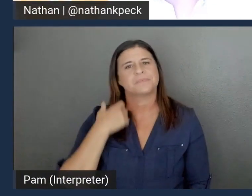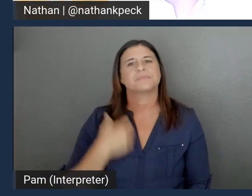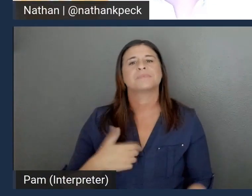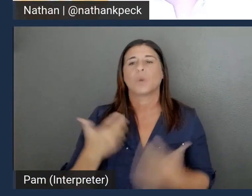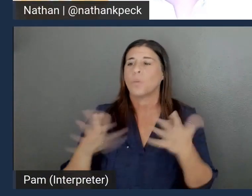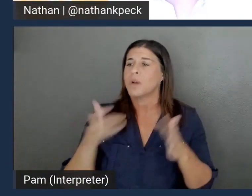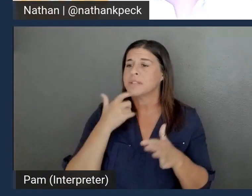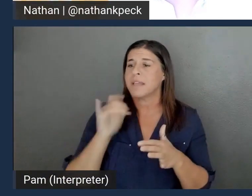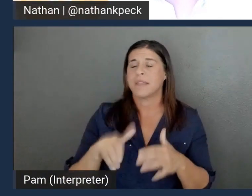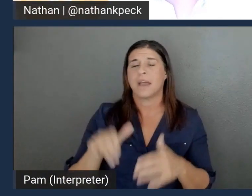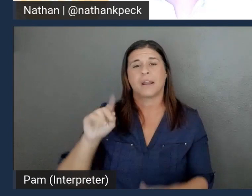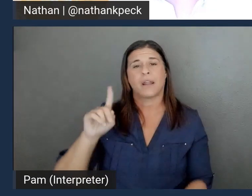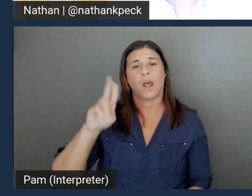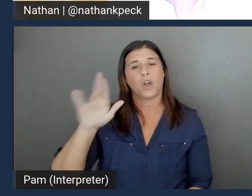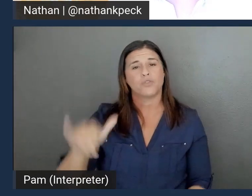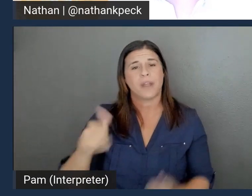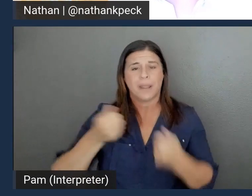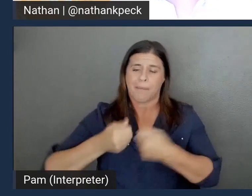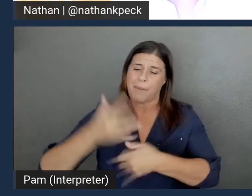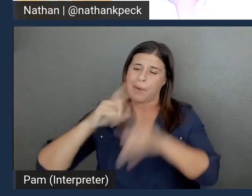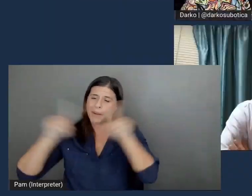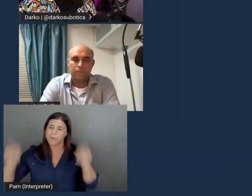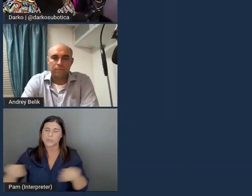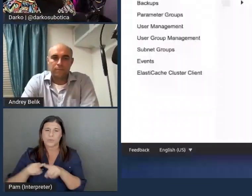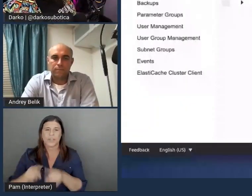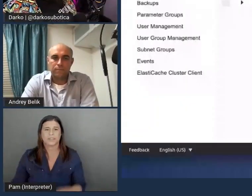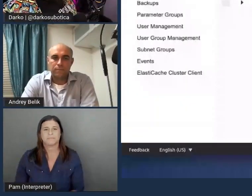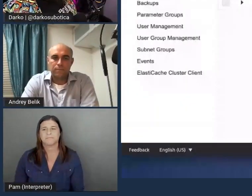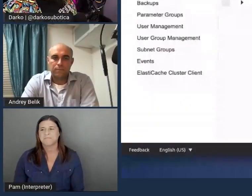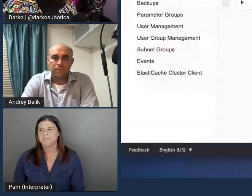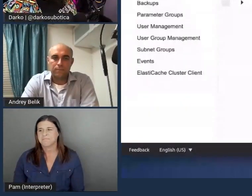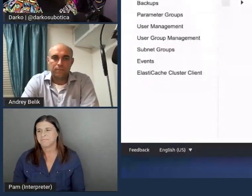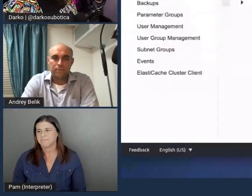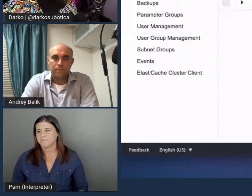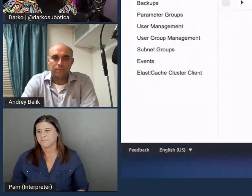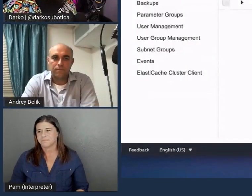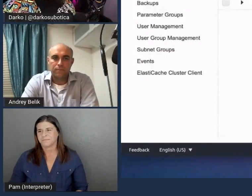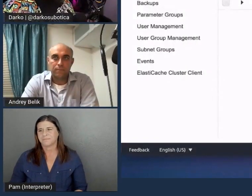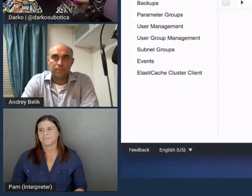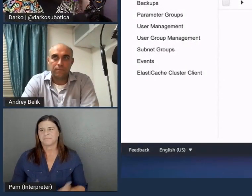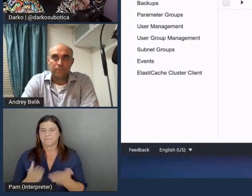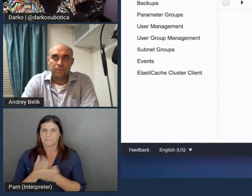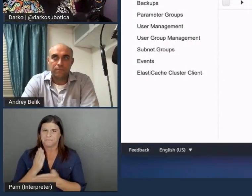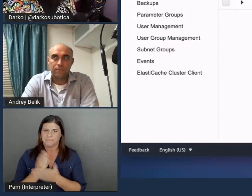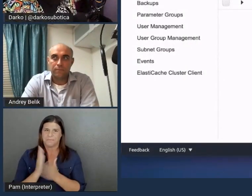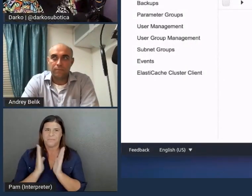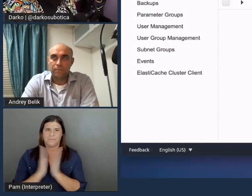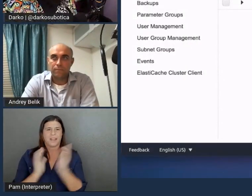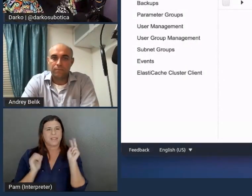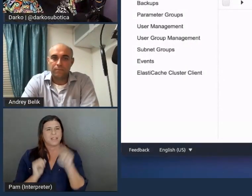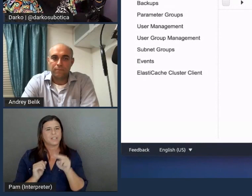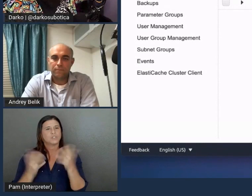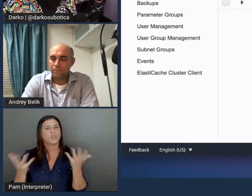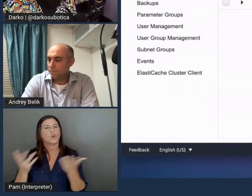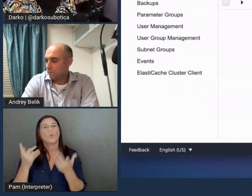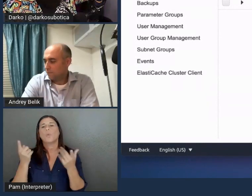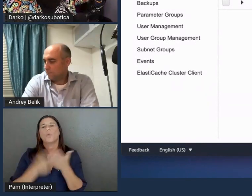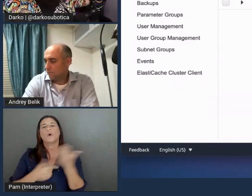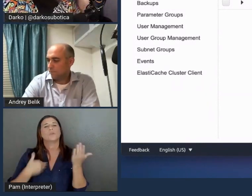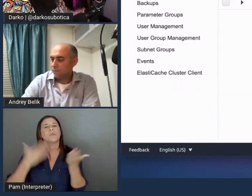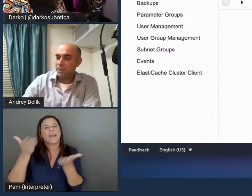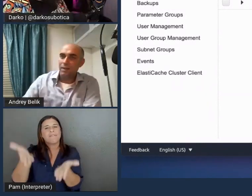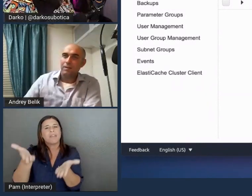said, Andre, I'm going to bring up your screen. All right, let's have a look. What do we have